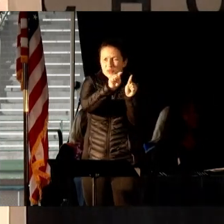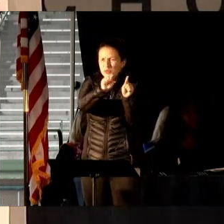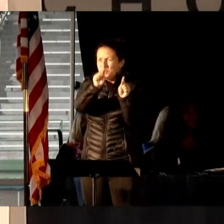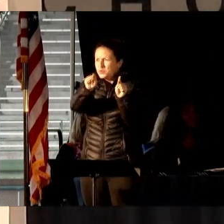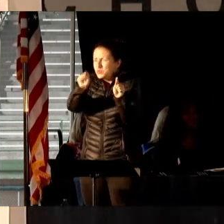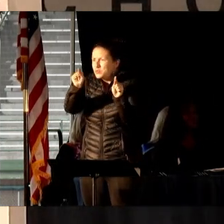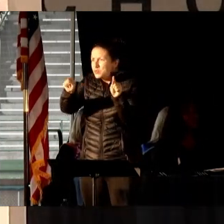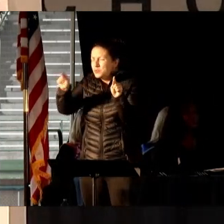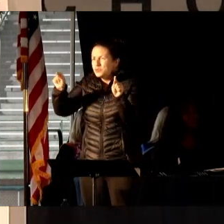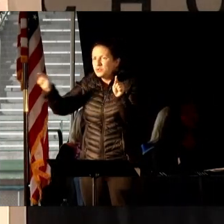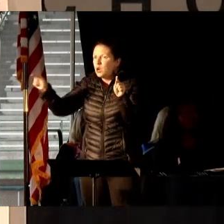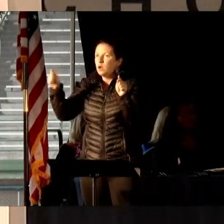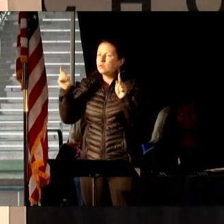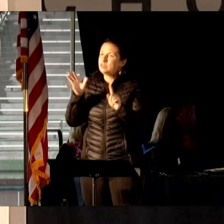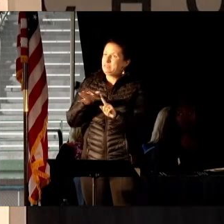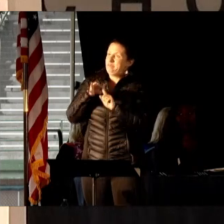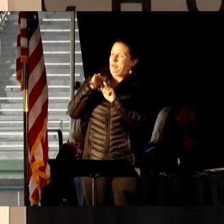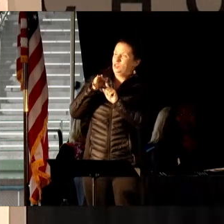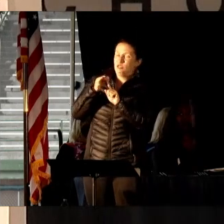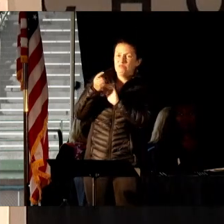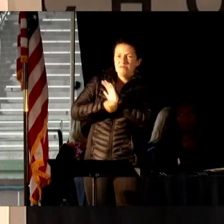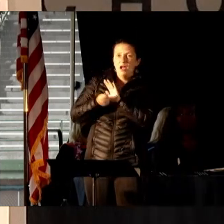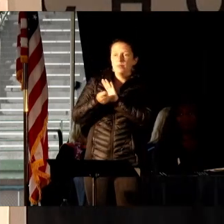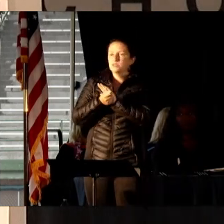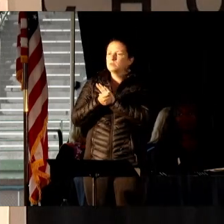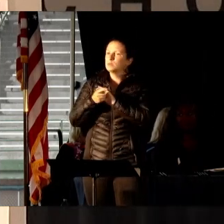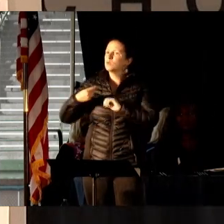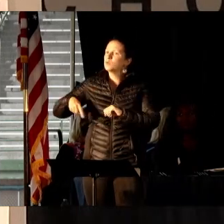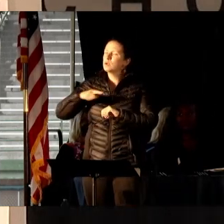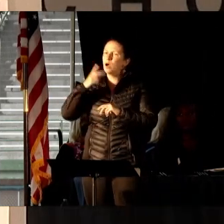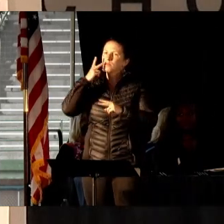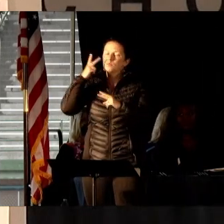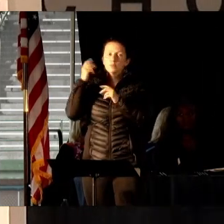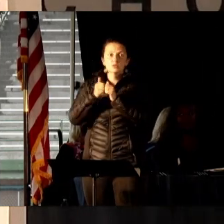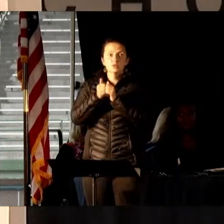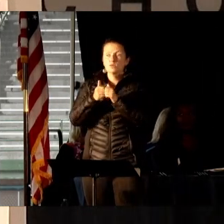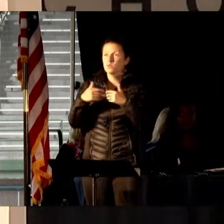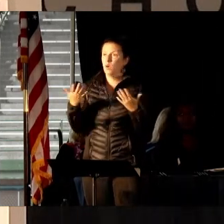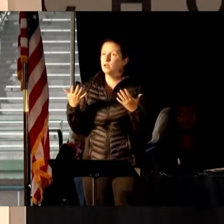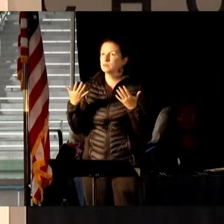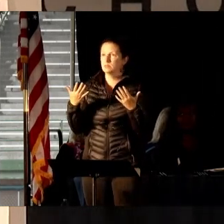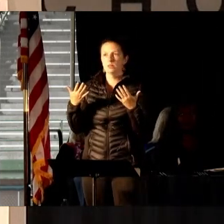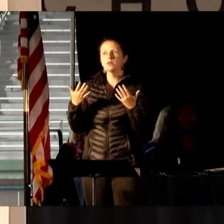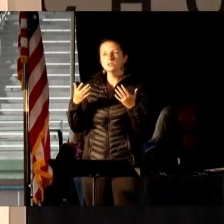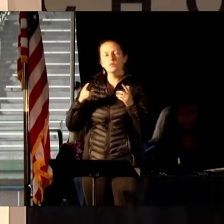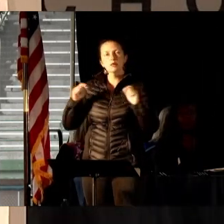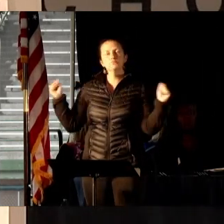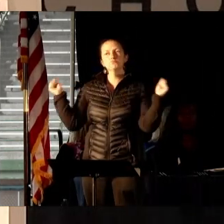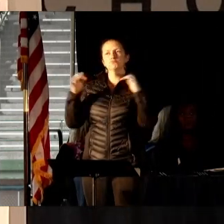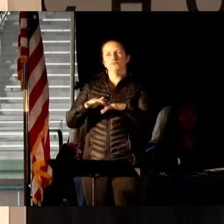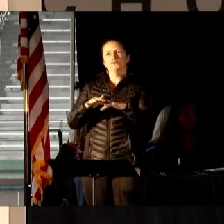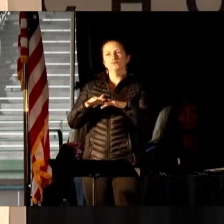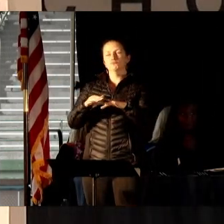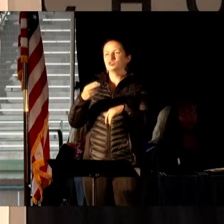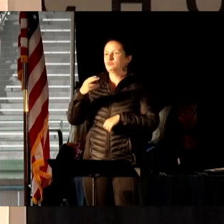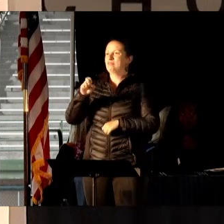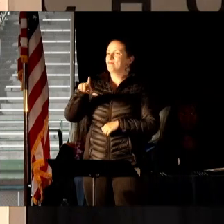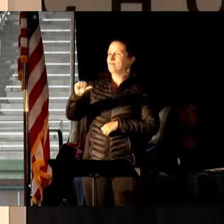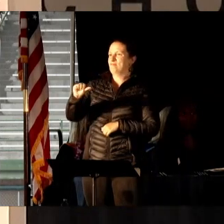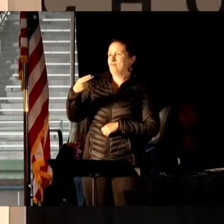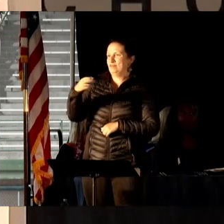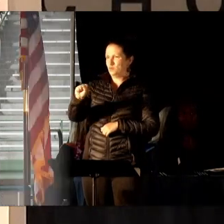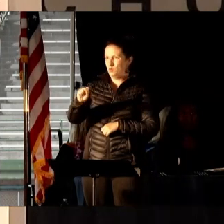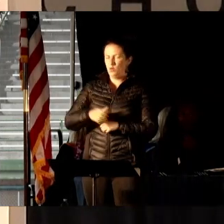times, we all share one memory, attending the same high school. Instead of when thinking about